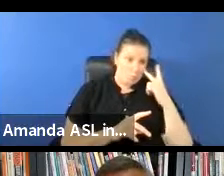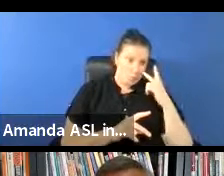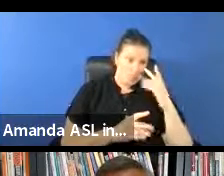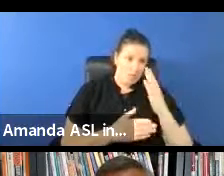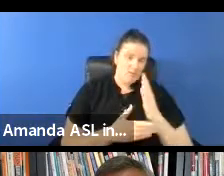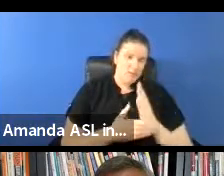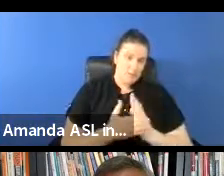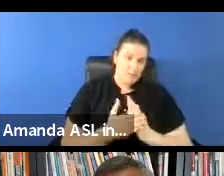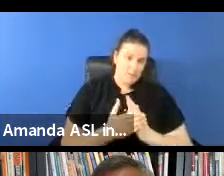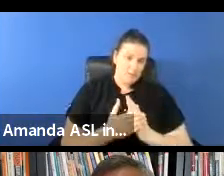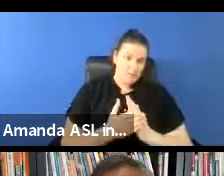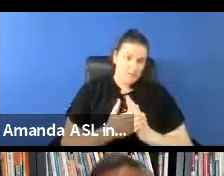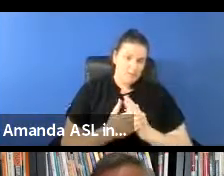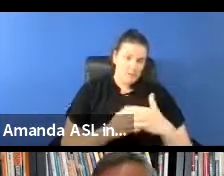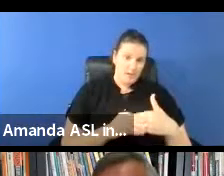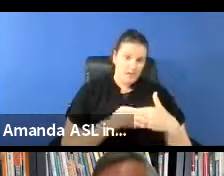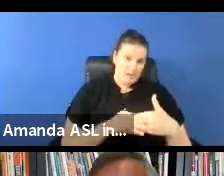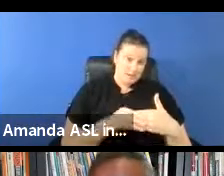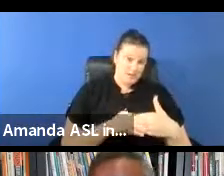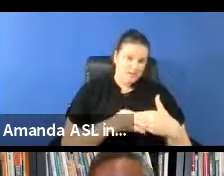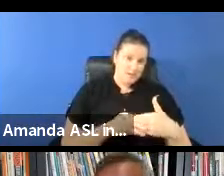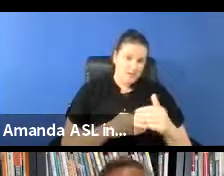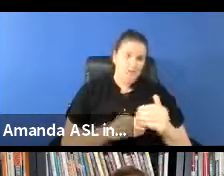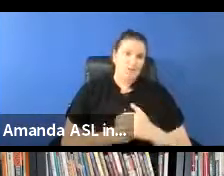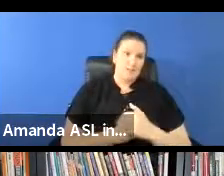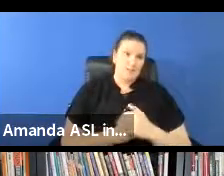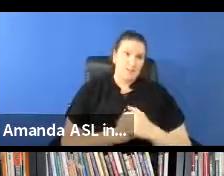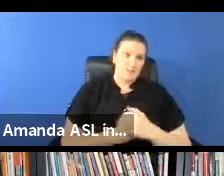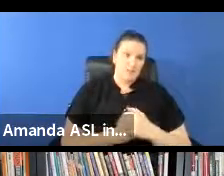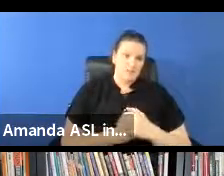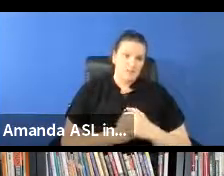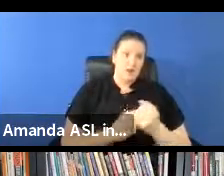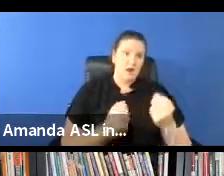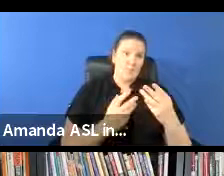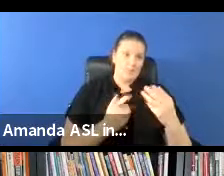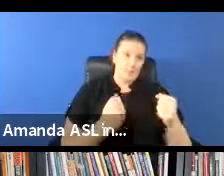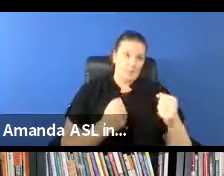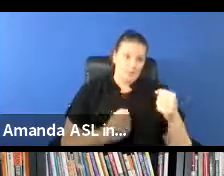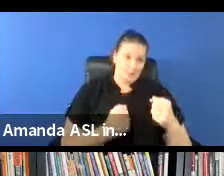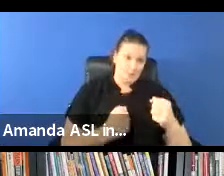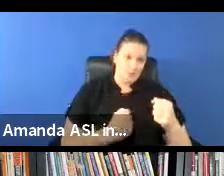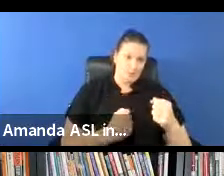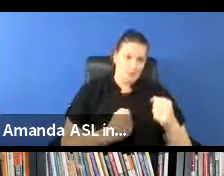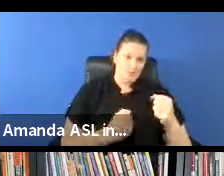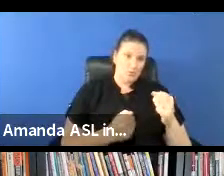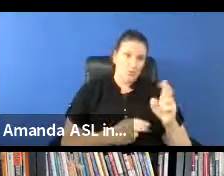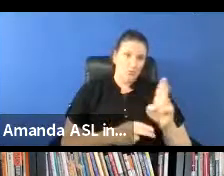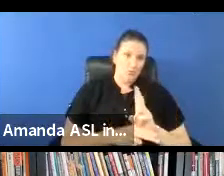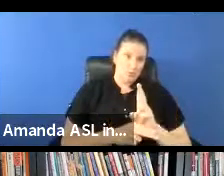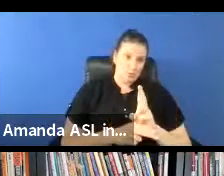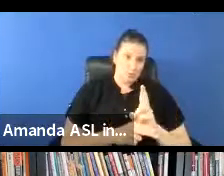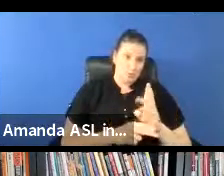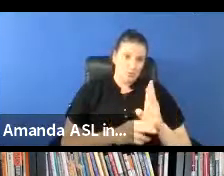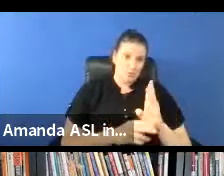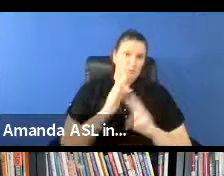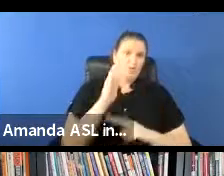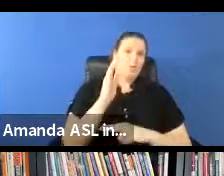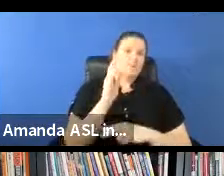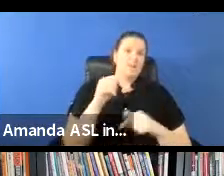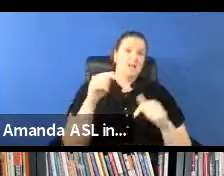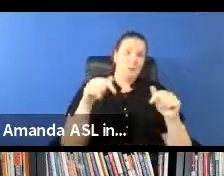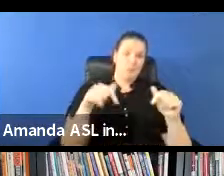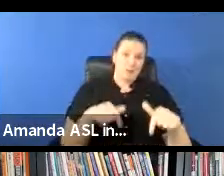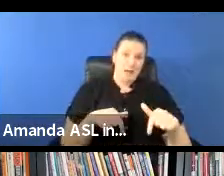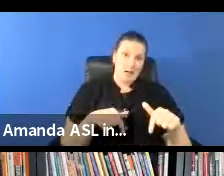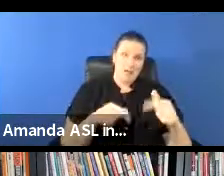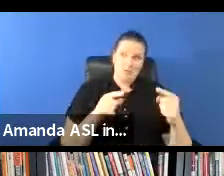that elasticity in the number of vehicles that are using the bridge. It did go down